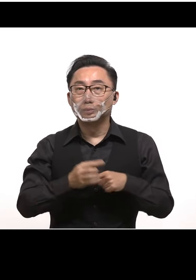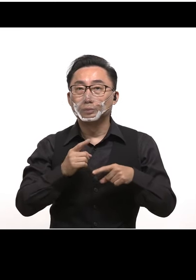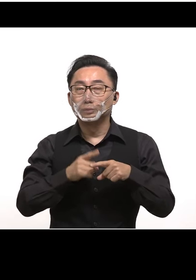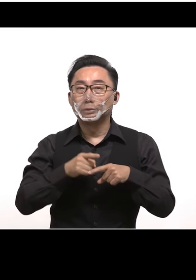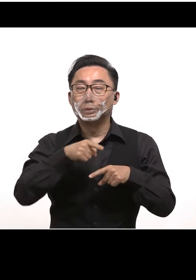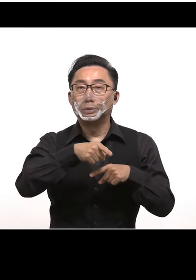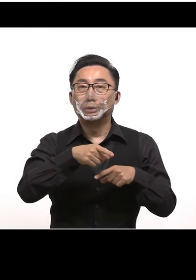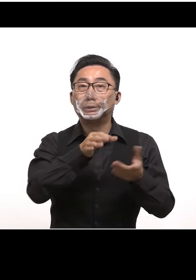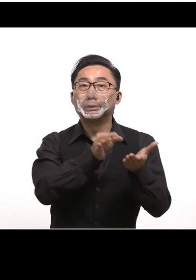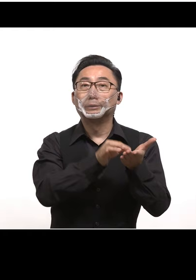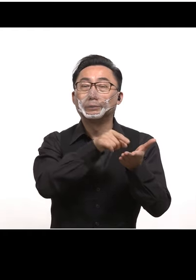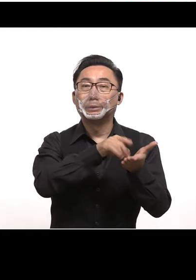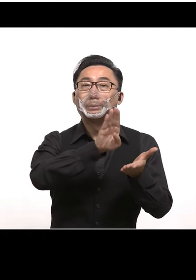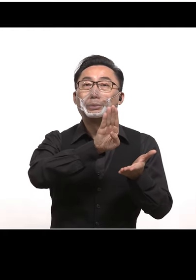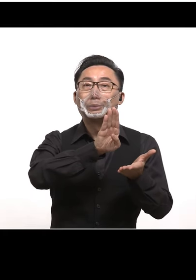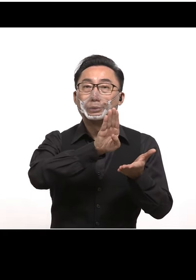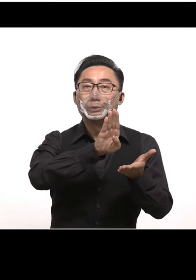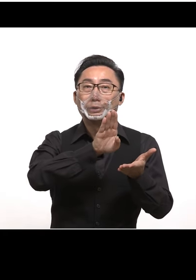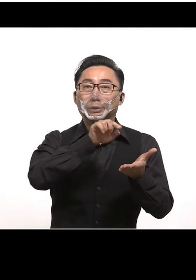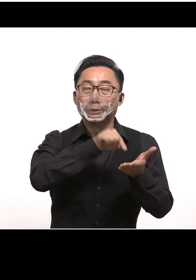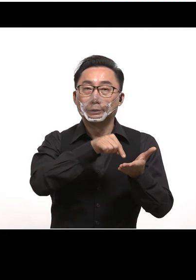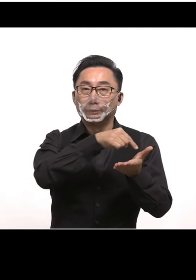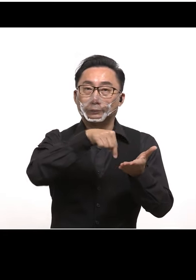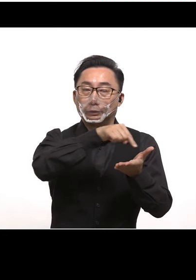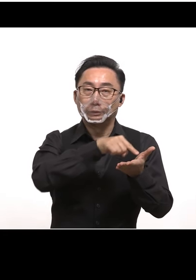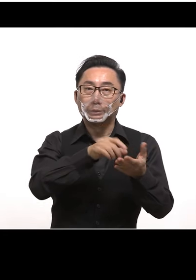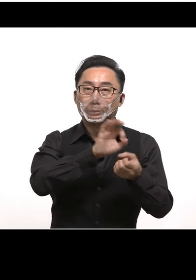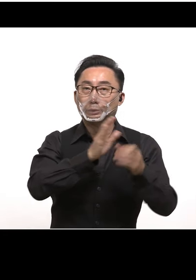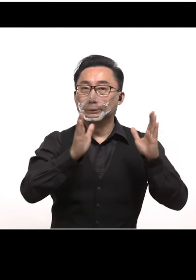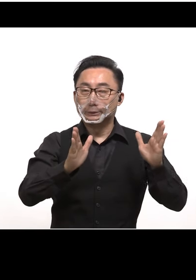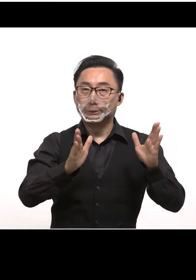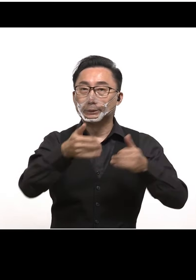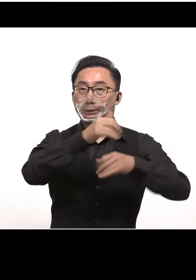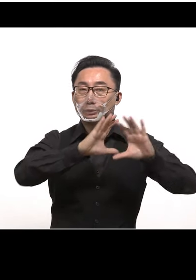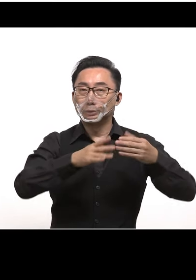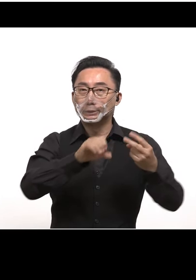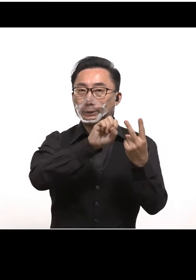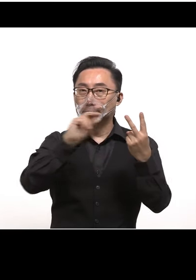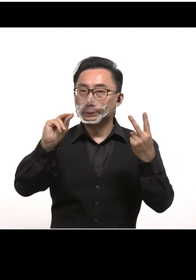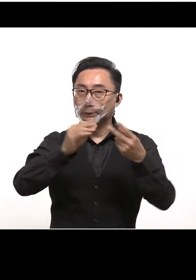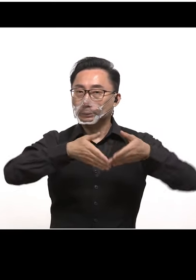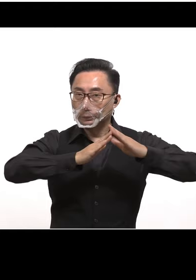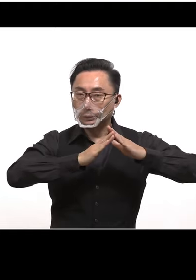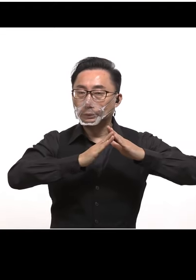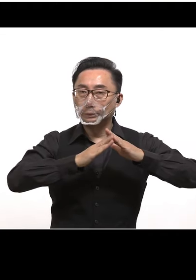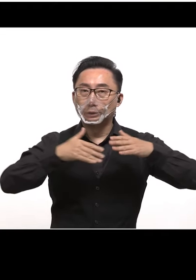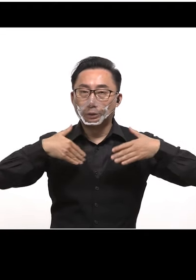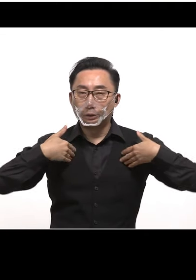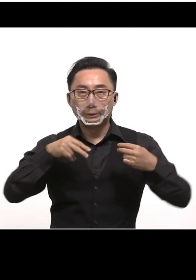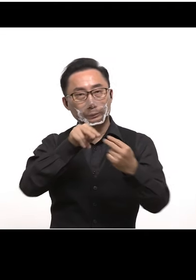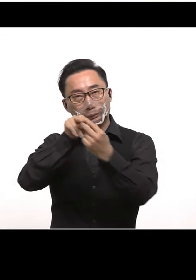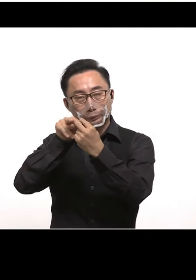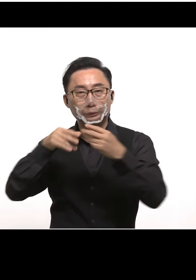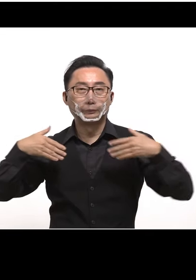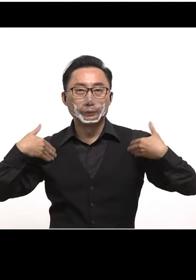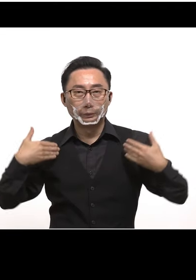founded in 2007. And I'm delighted to be here with you today. But I have to be honest, it wasn't supposed to